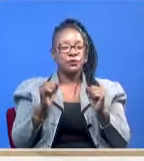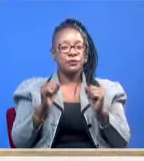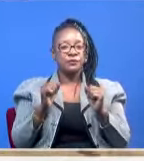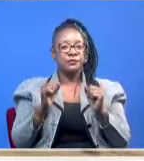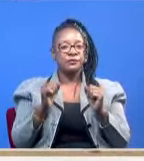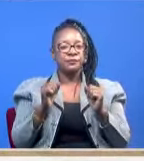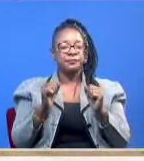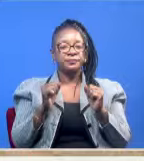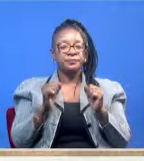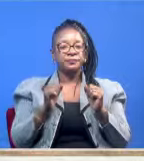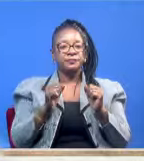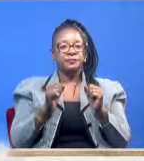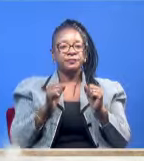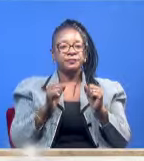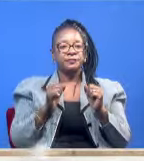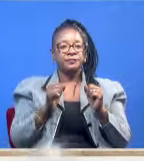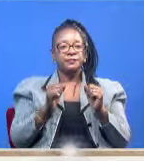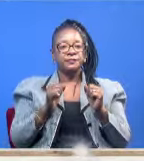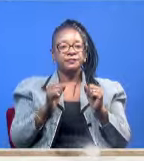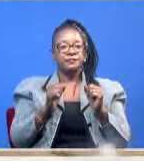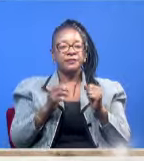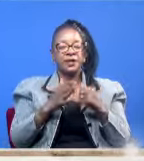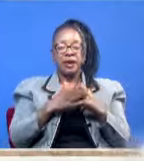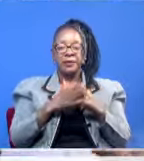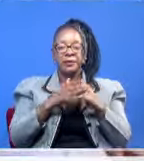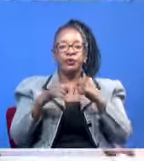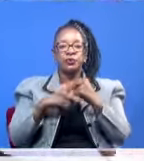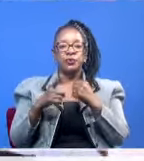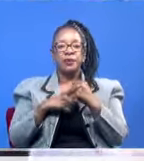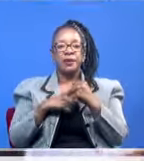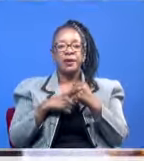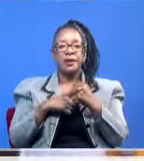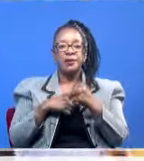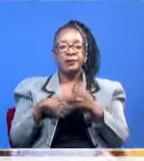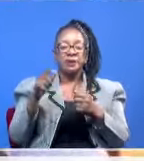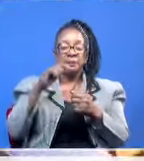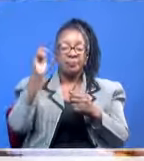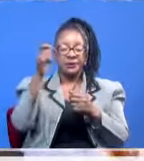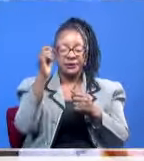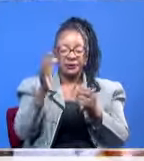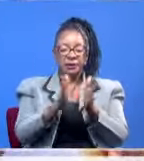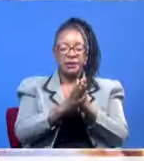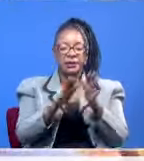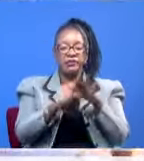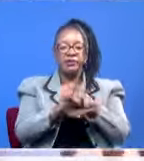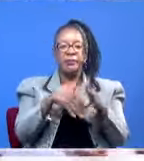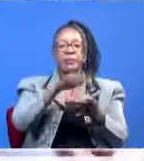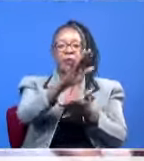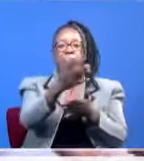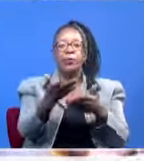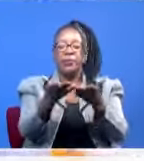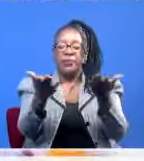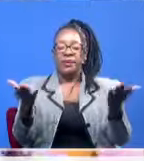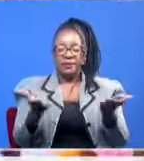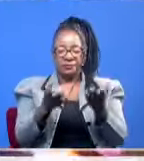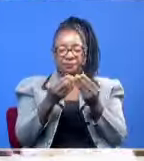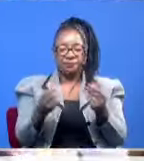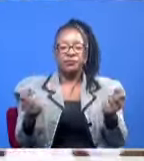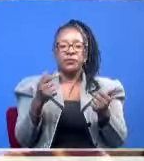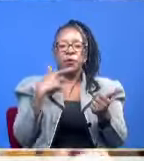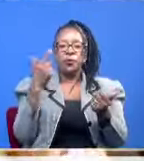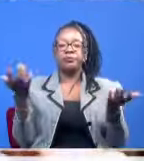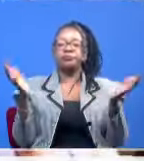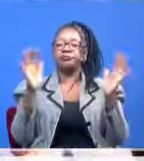For example, Sunday the 9th June, the head of state and his deputy highlighted their differences while addressing congregants who had attended the